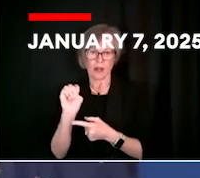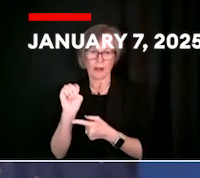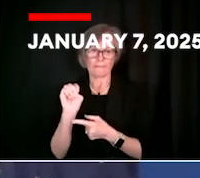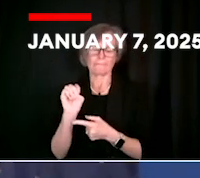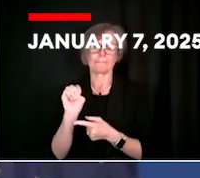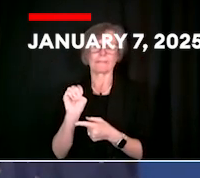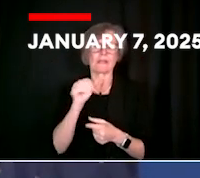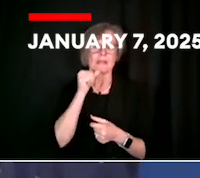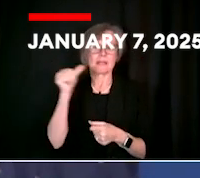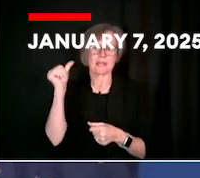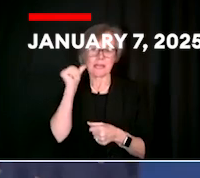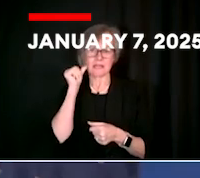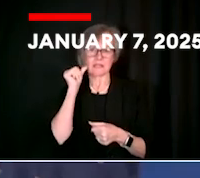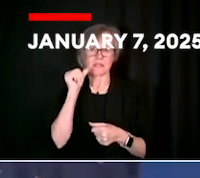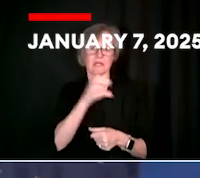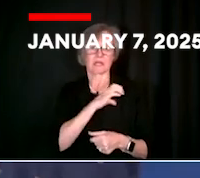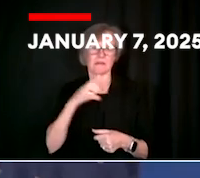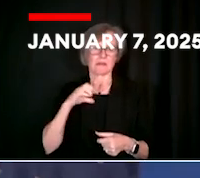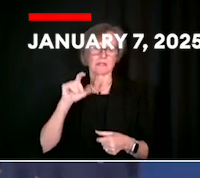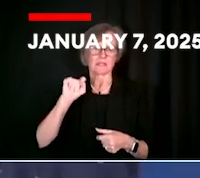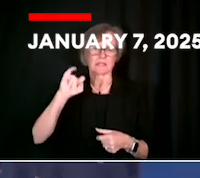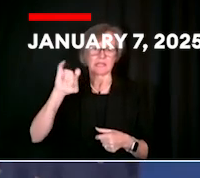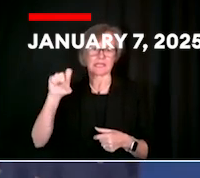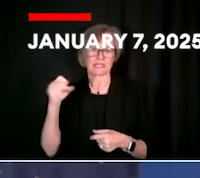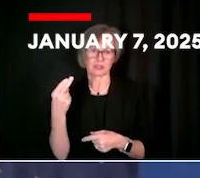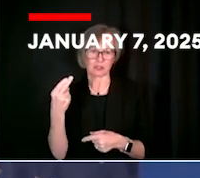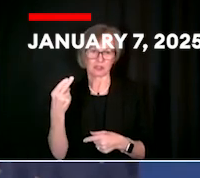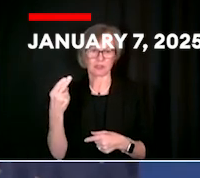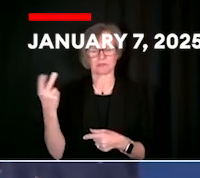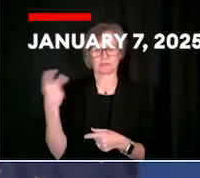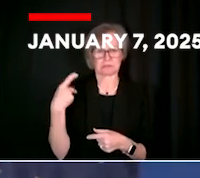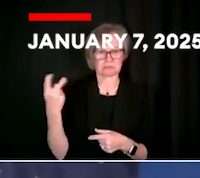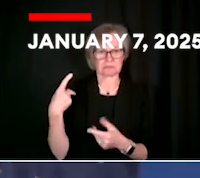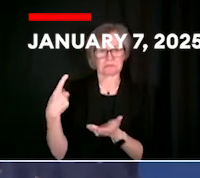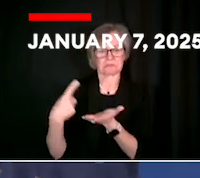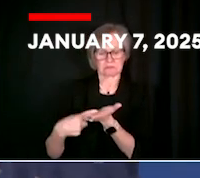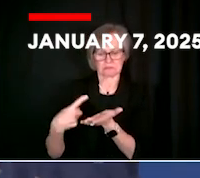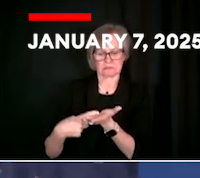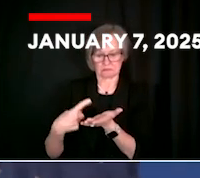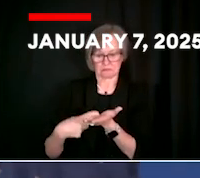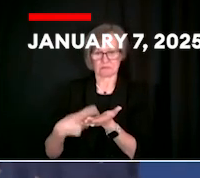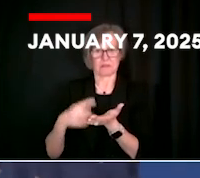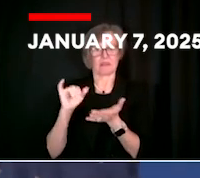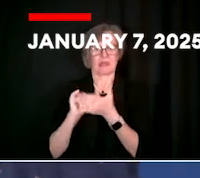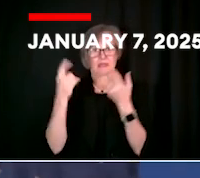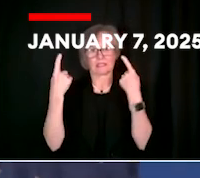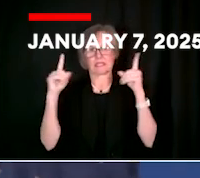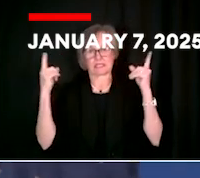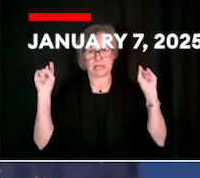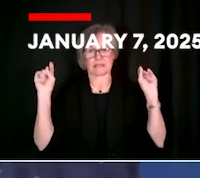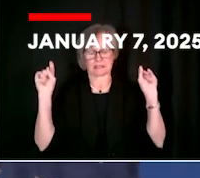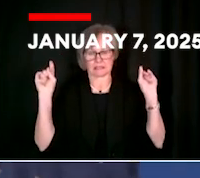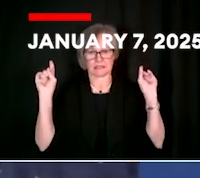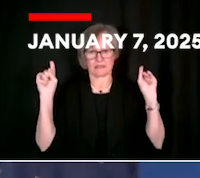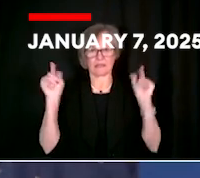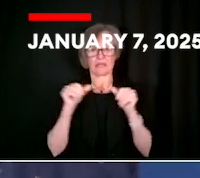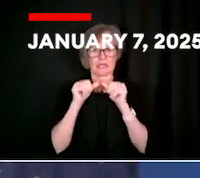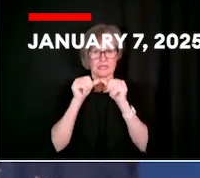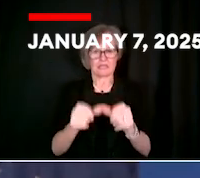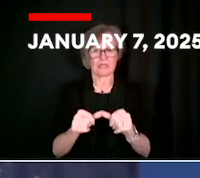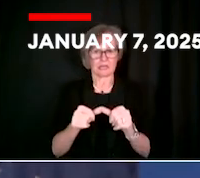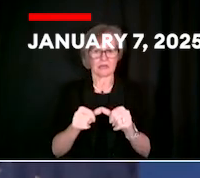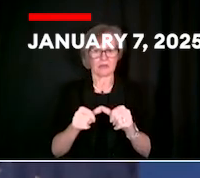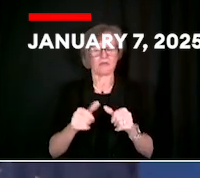Yesterday, Commissioner Tisch and I talked about that success. We continue to deliver on our